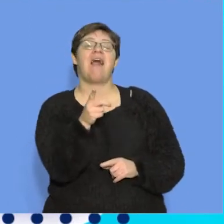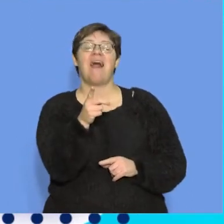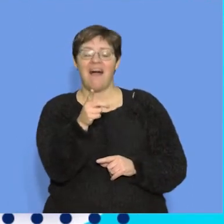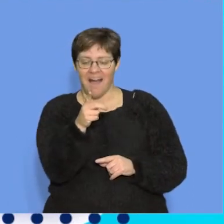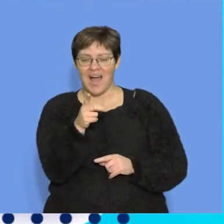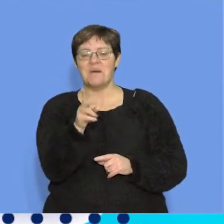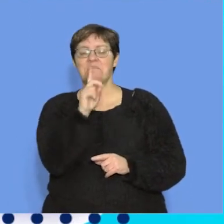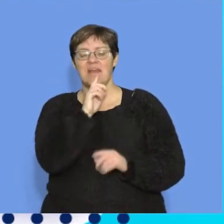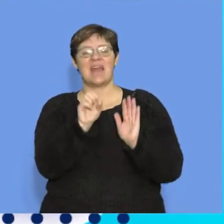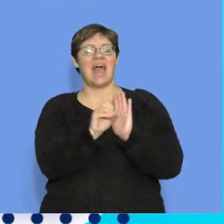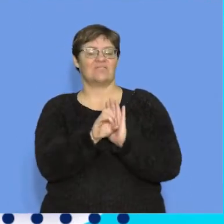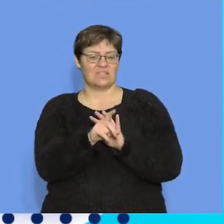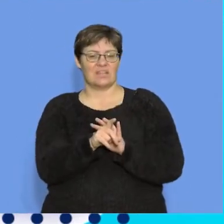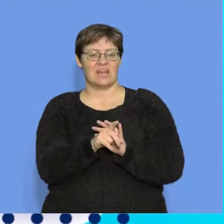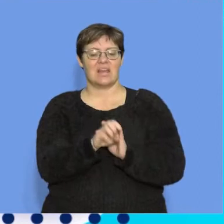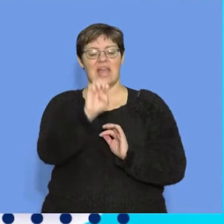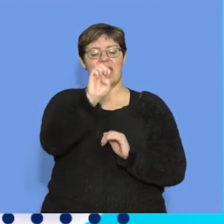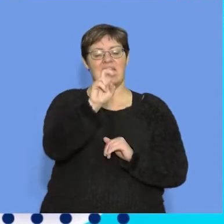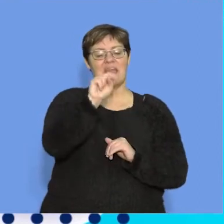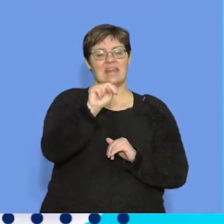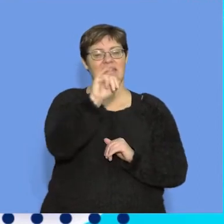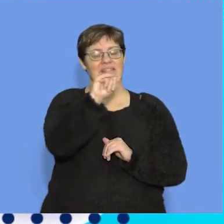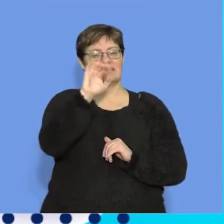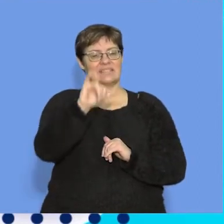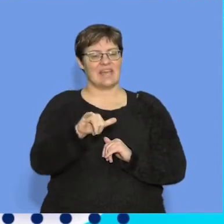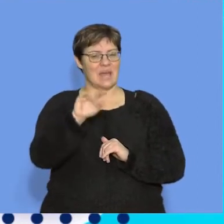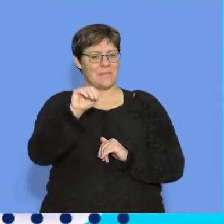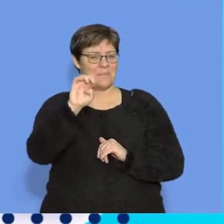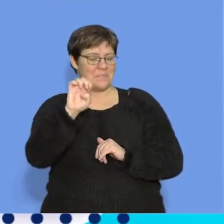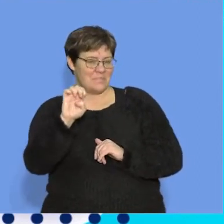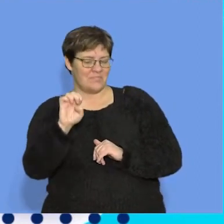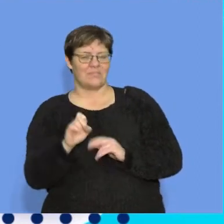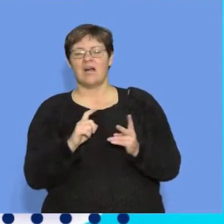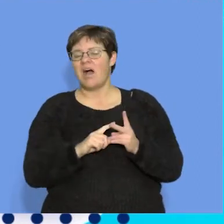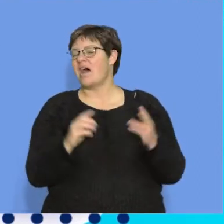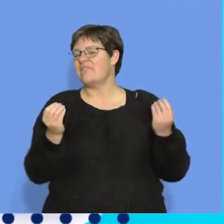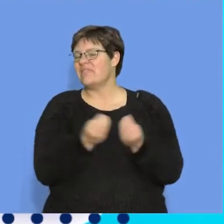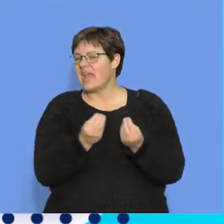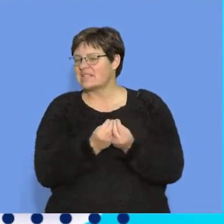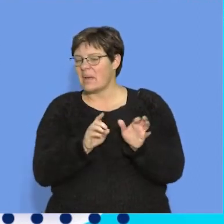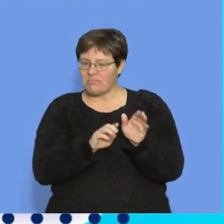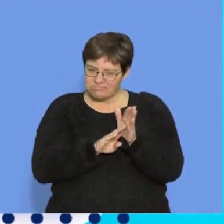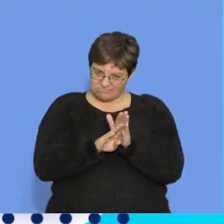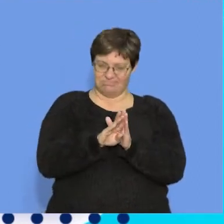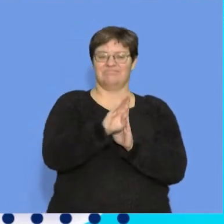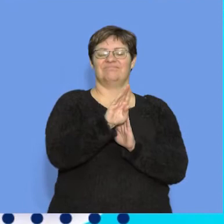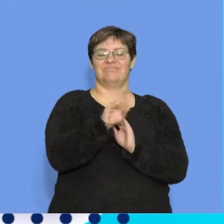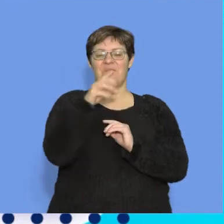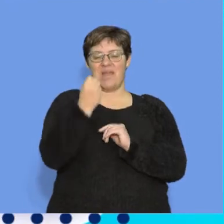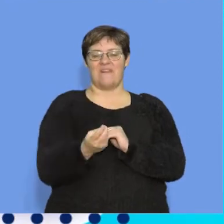hear it in adverts, we call them enzymes, and we recognize that things go better when we've got